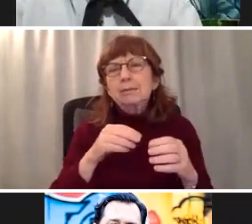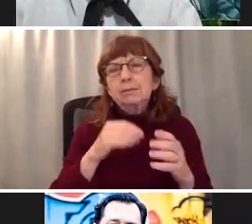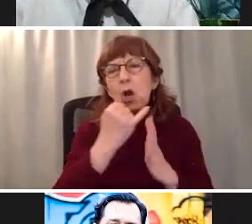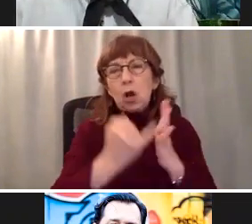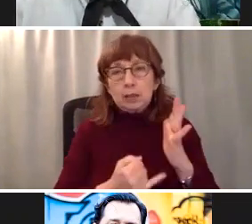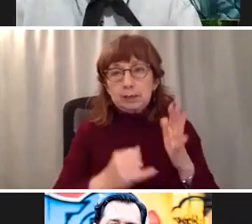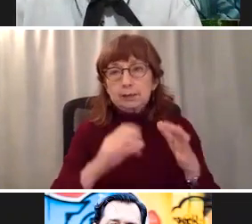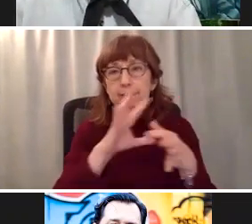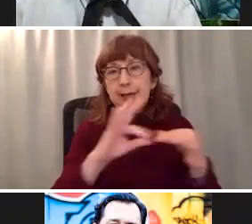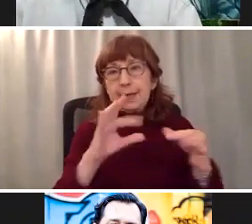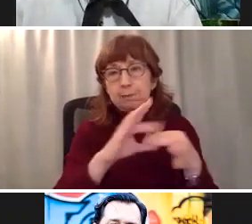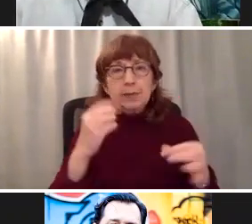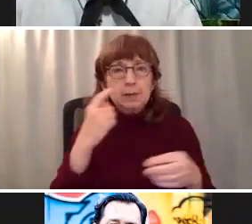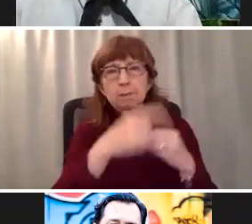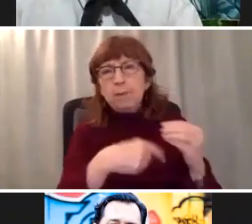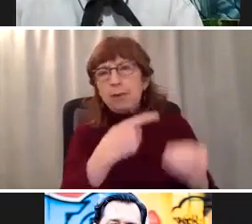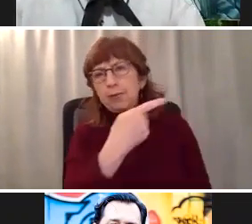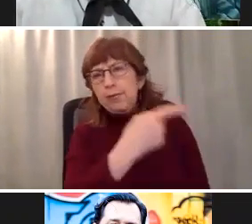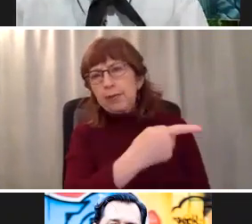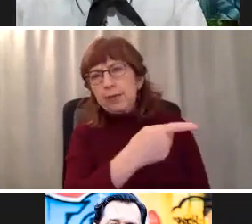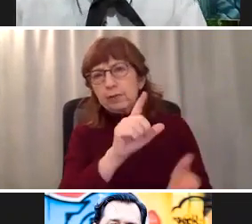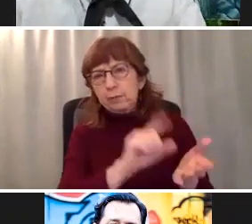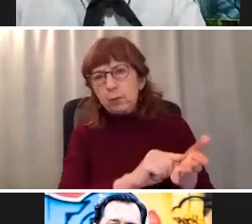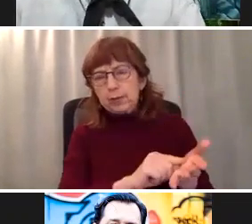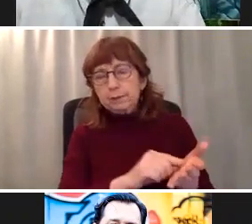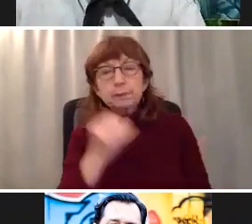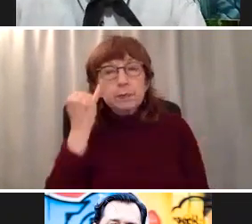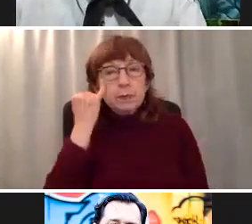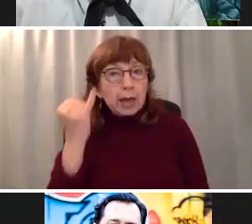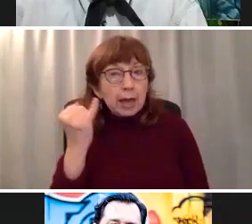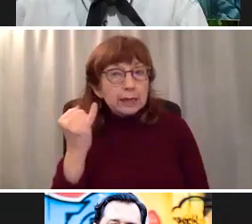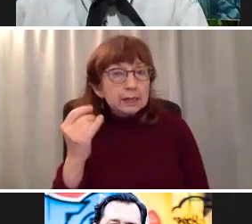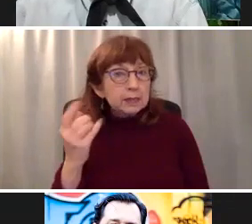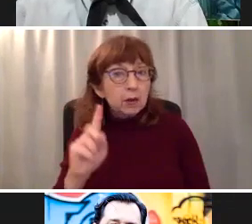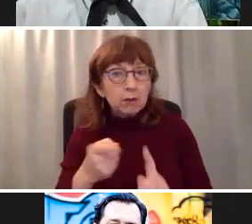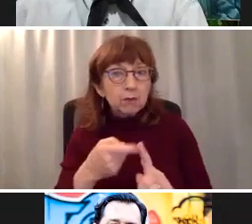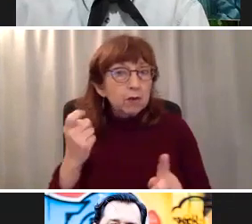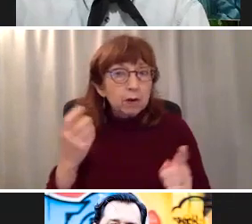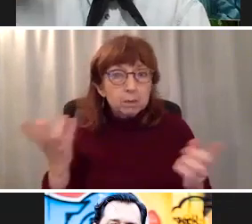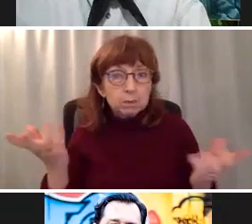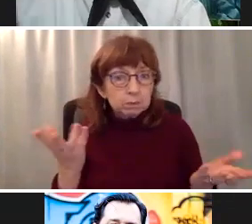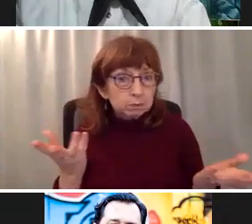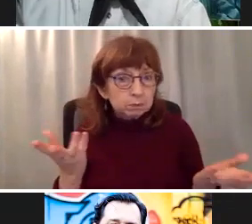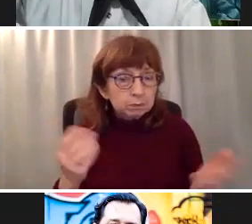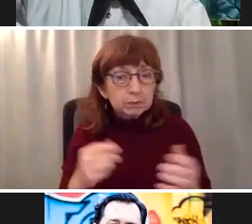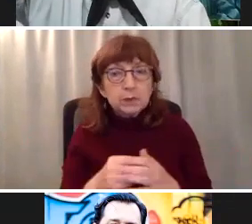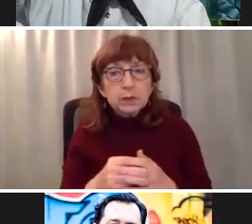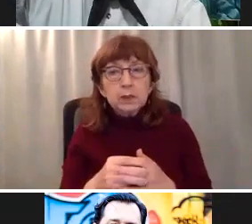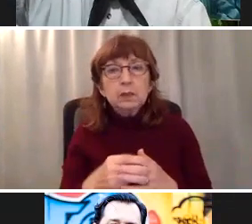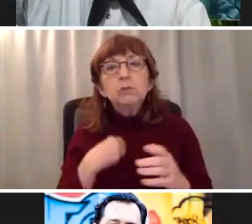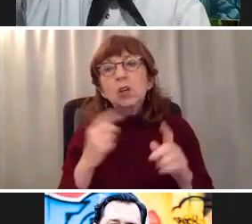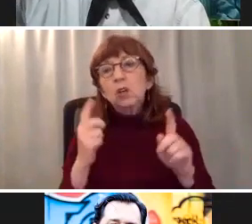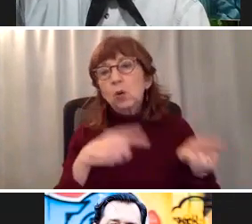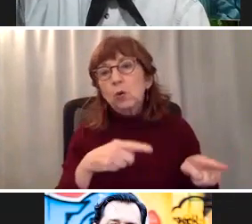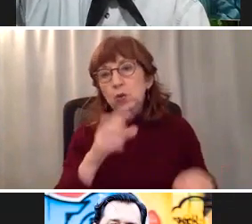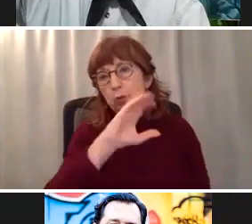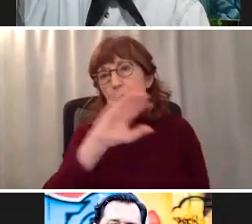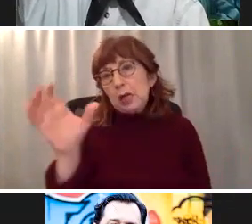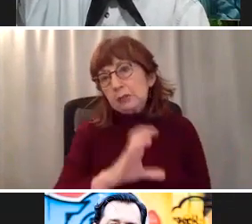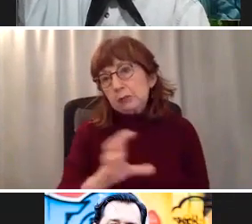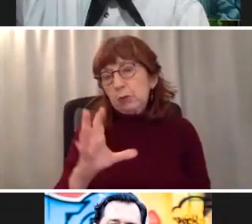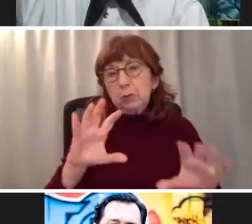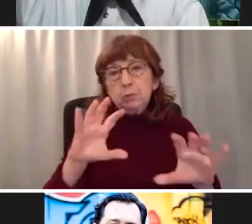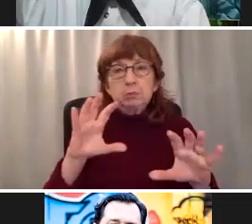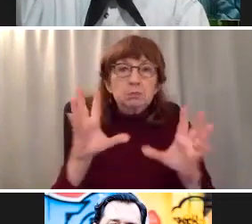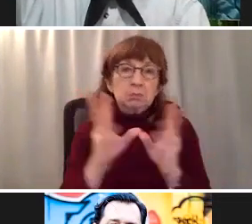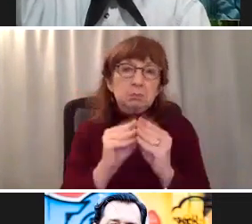this print. The idea came from attending a Zoom webinar like this one,